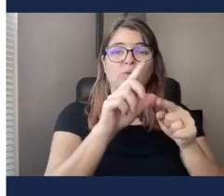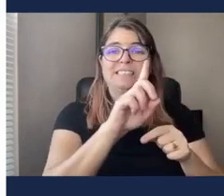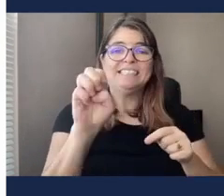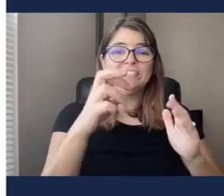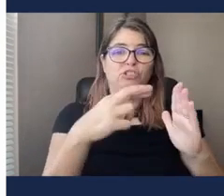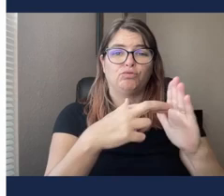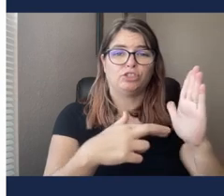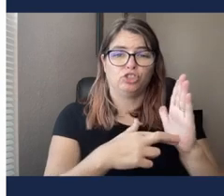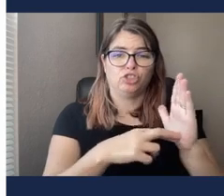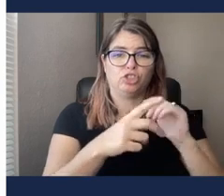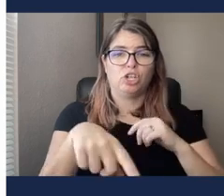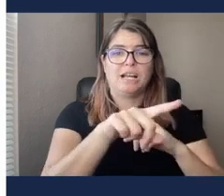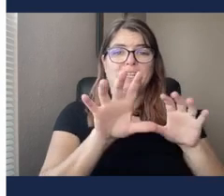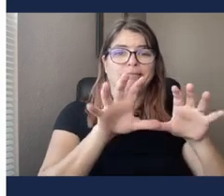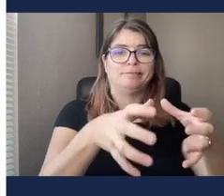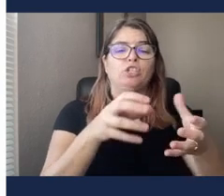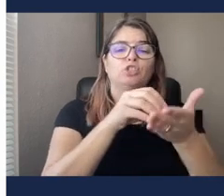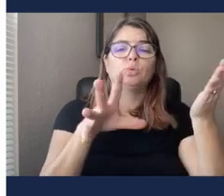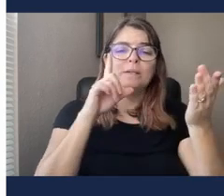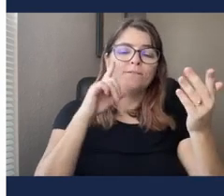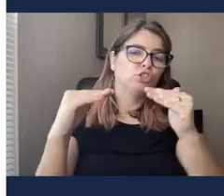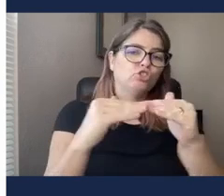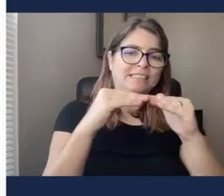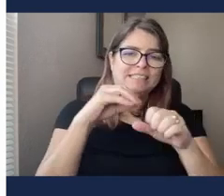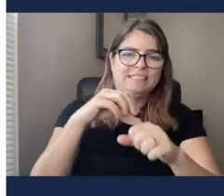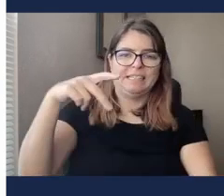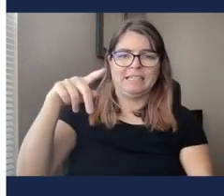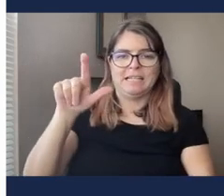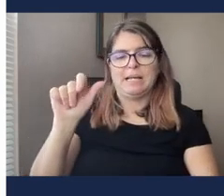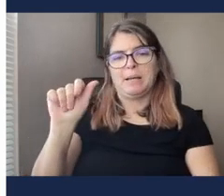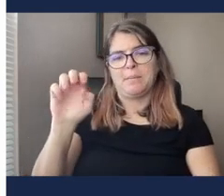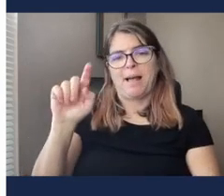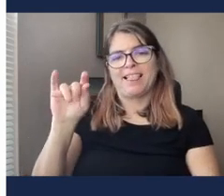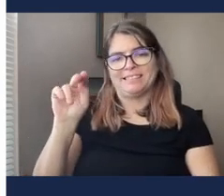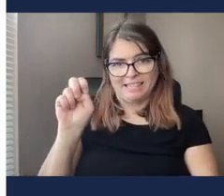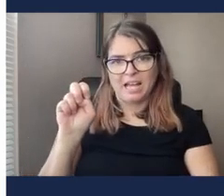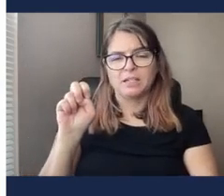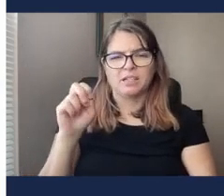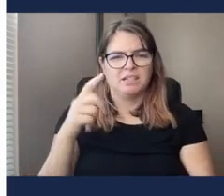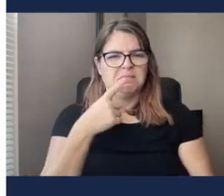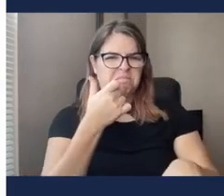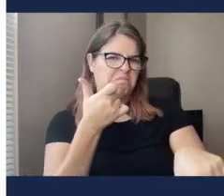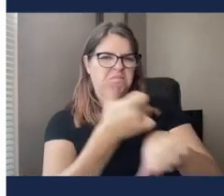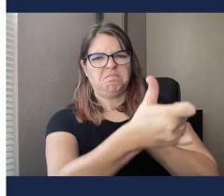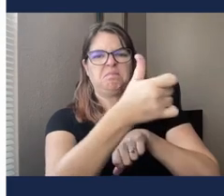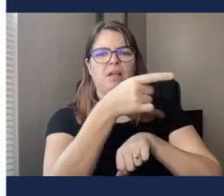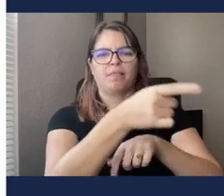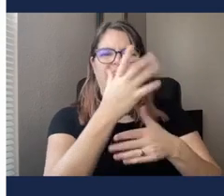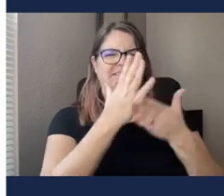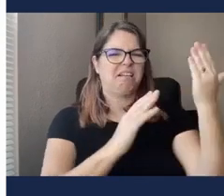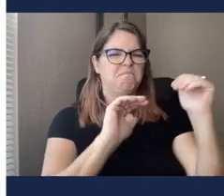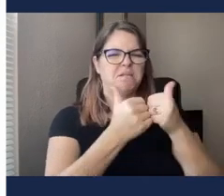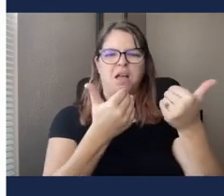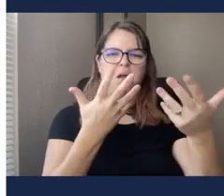of Students for Justice in Palestine under the guise that they were somehow linked to supporting terrorism.